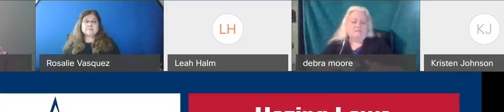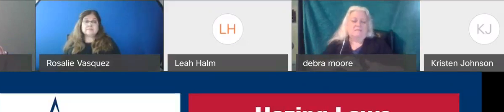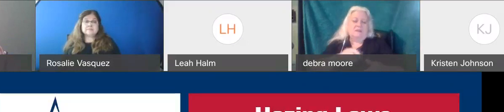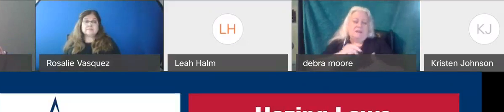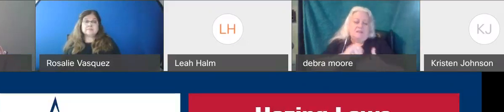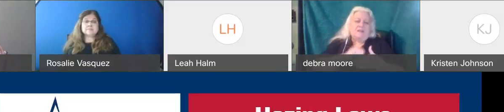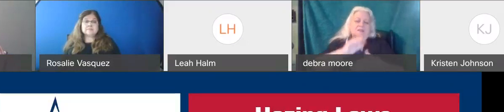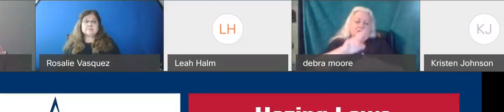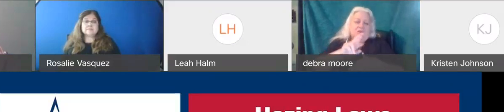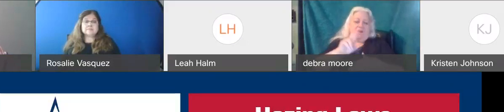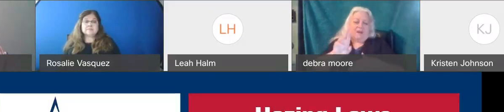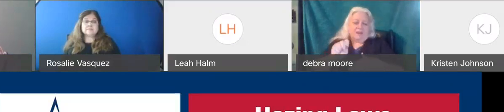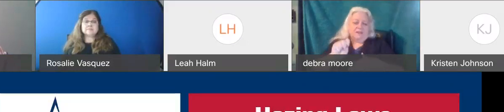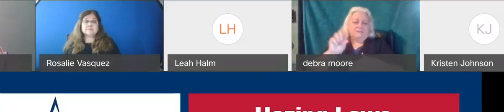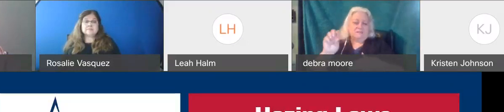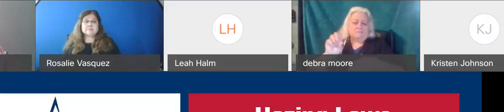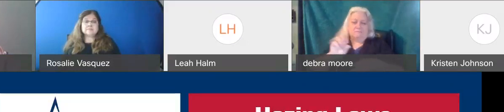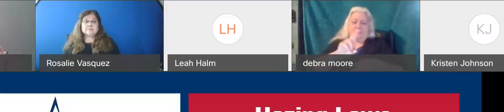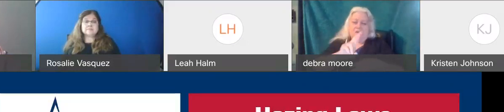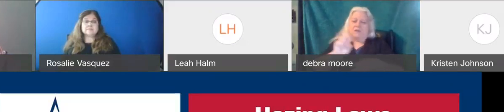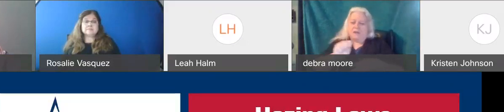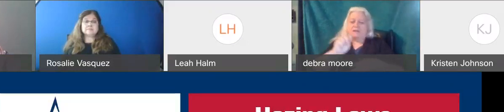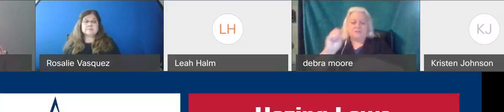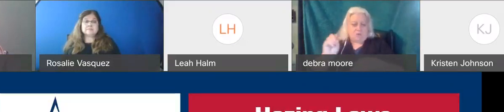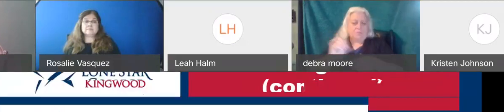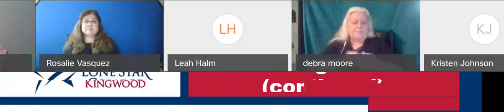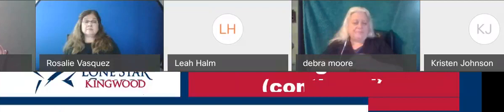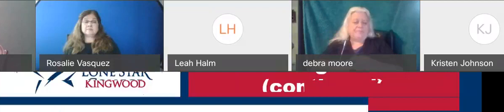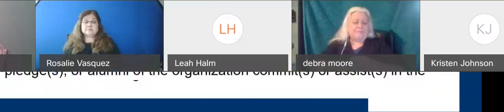be under organizational hazing offenses.